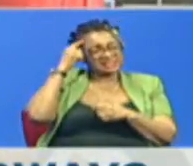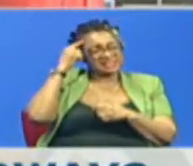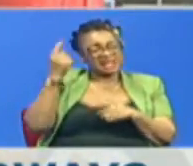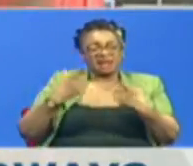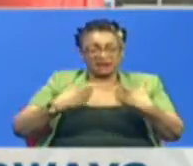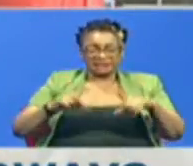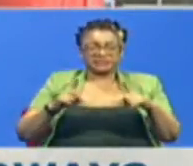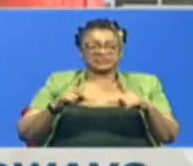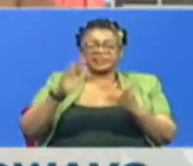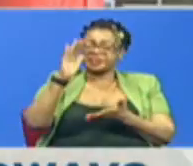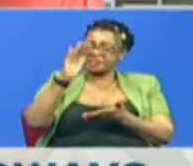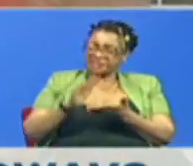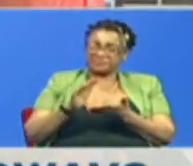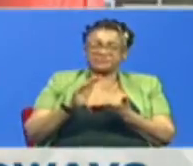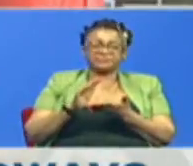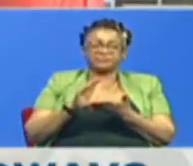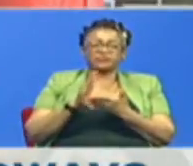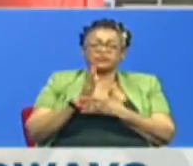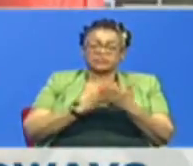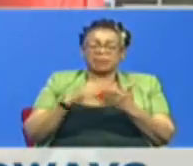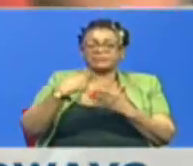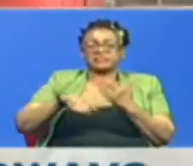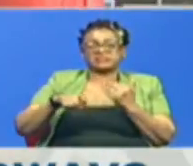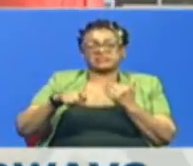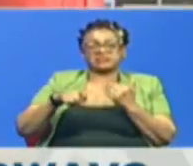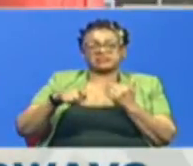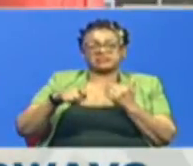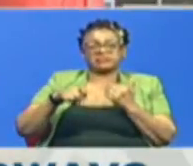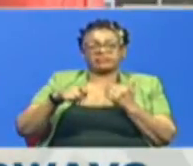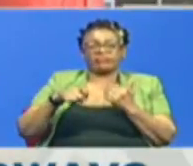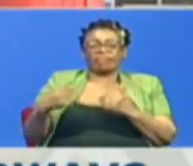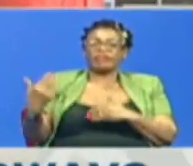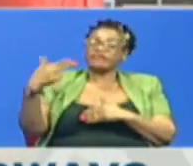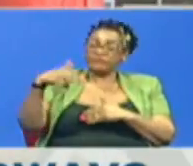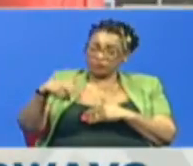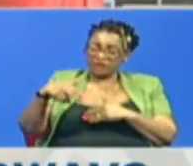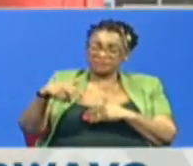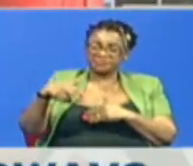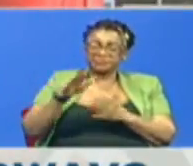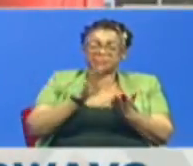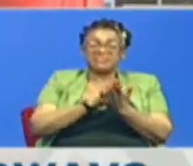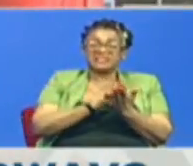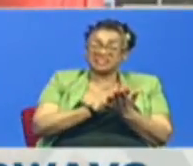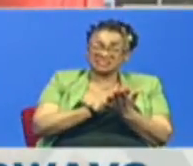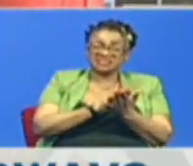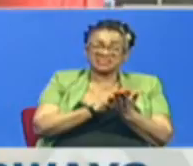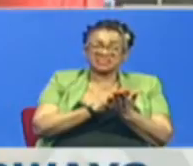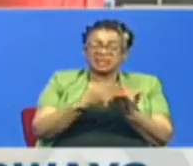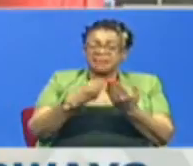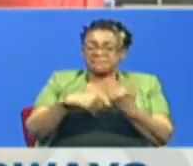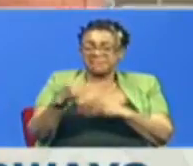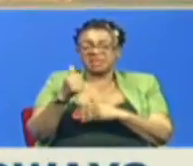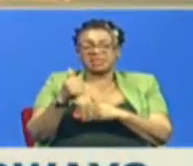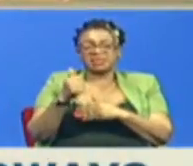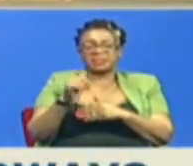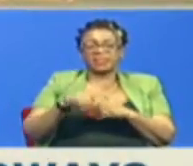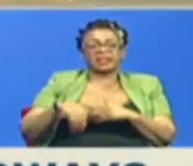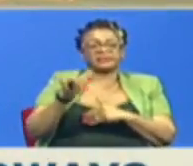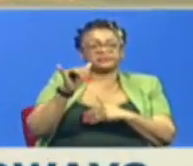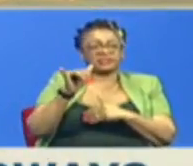KQ of certain tax obligations in fuel, maybe in maintenance, and also buying the aircraft.